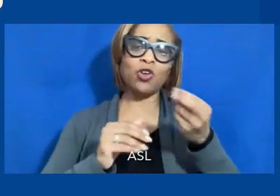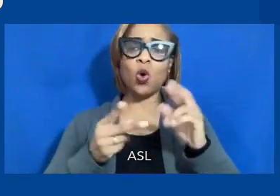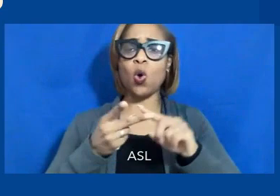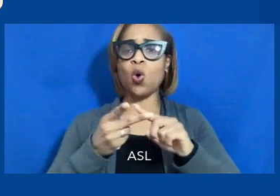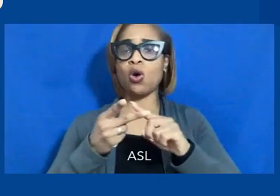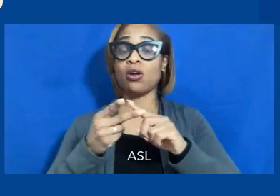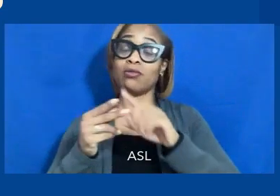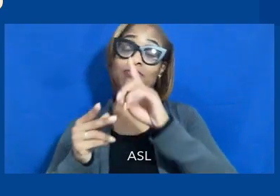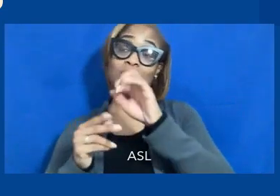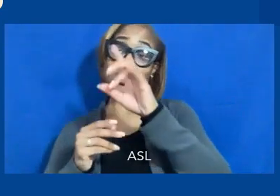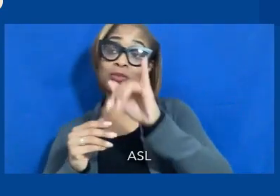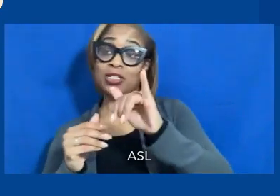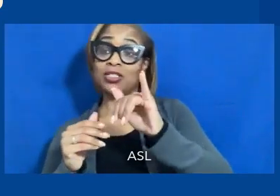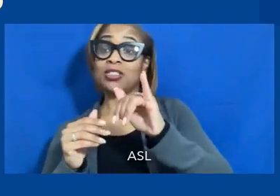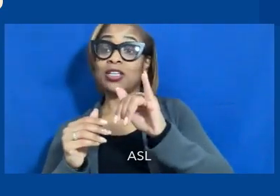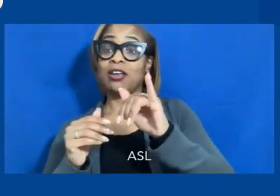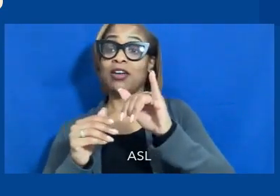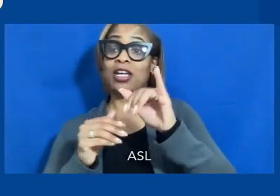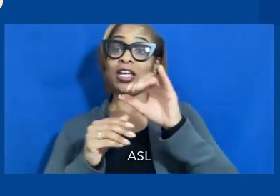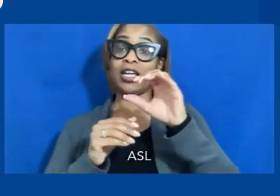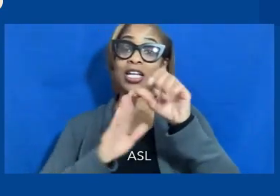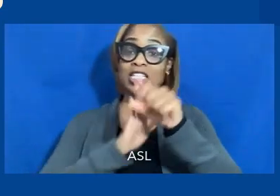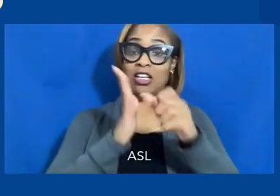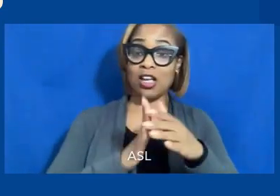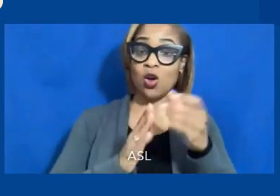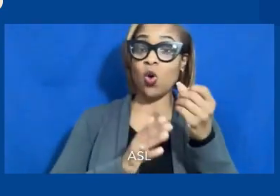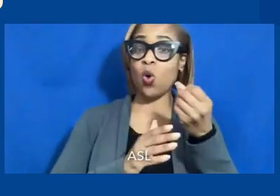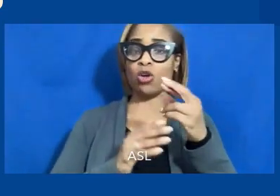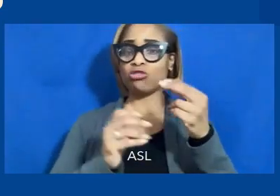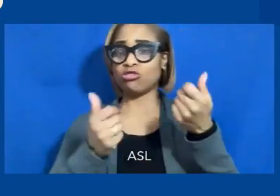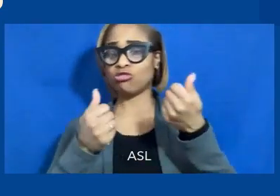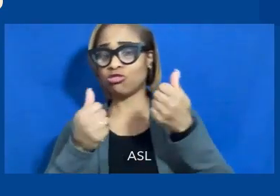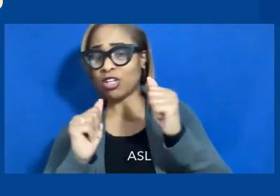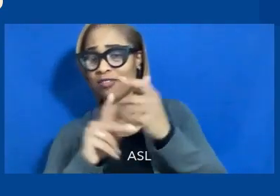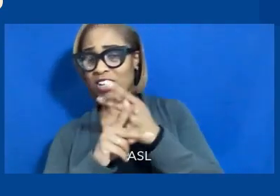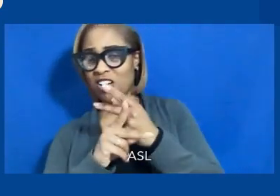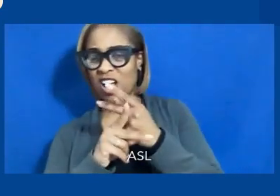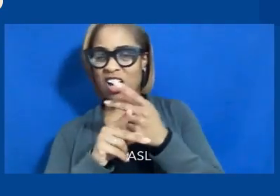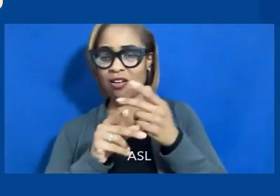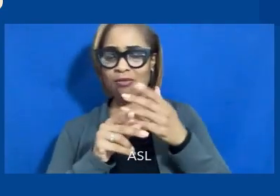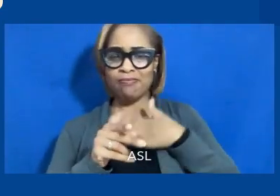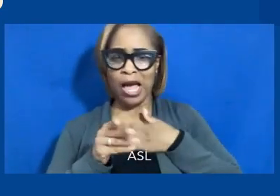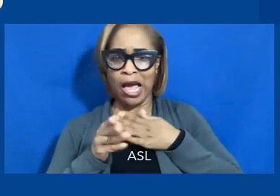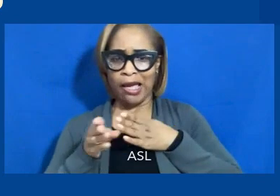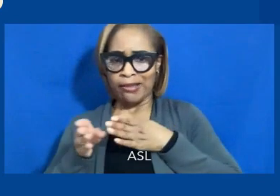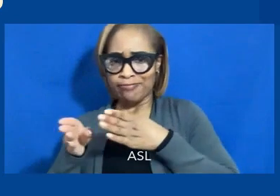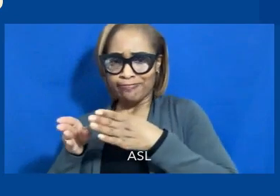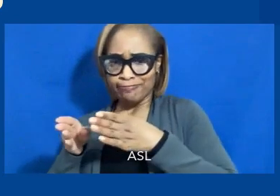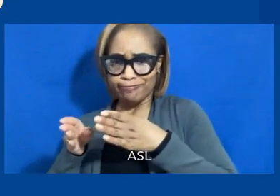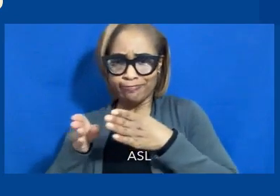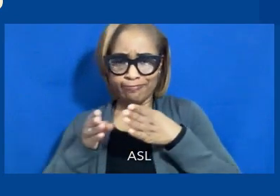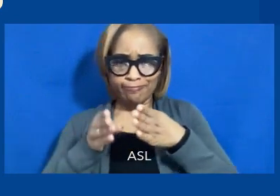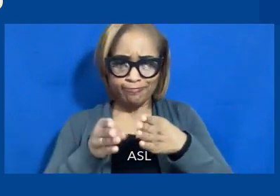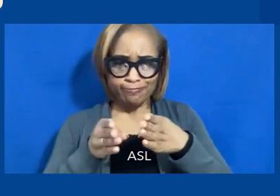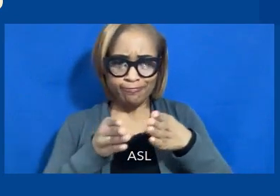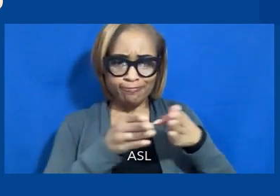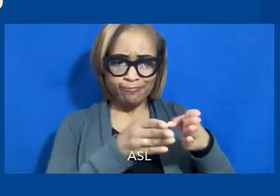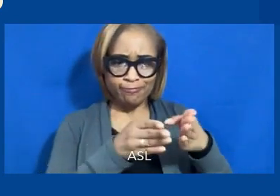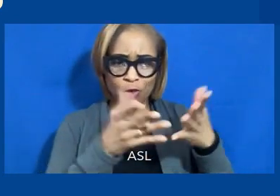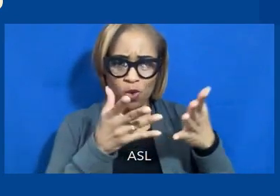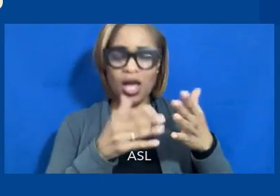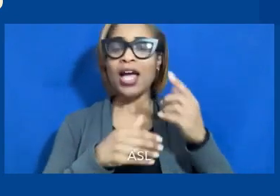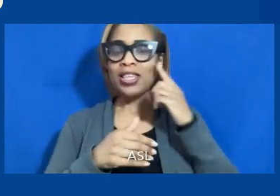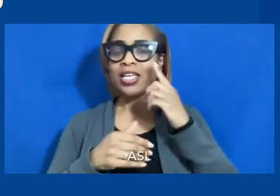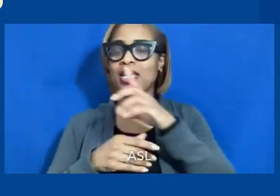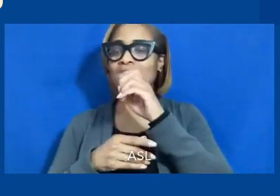documentary cinematographer, or you're a cinematographer and you're trying to figure out what little lane you want to be in, I think being a documentary